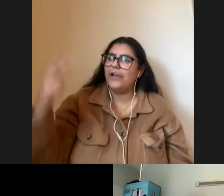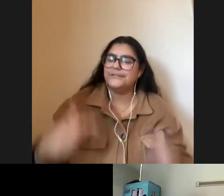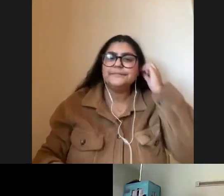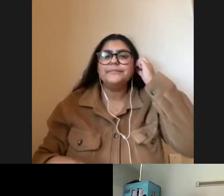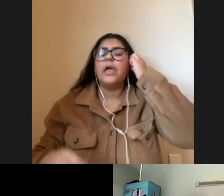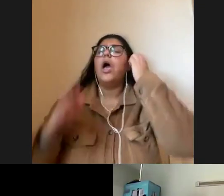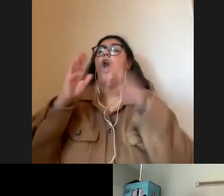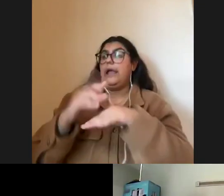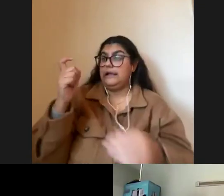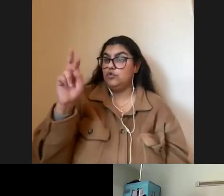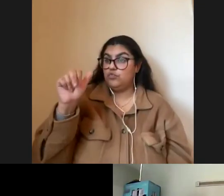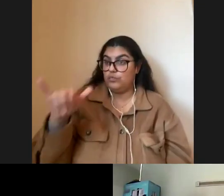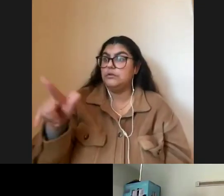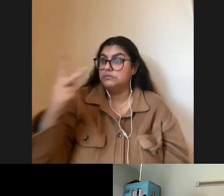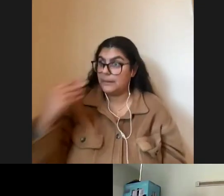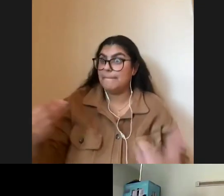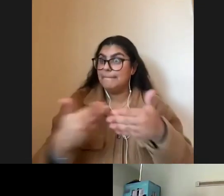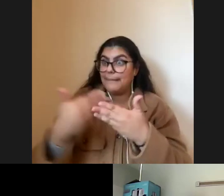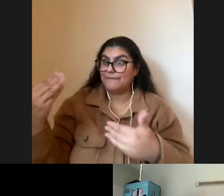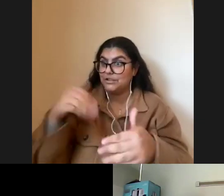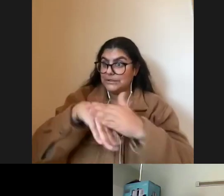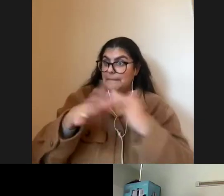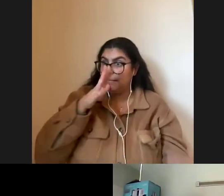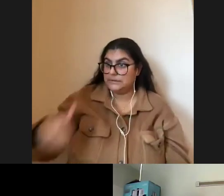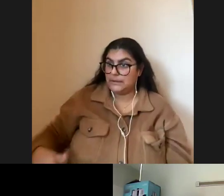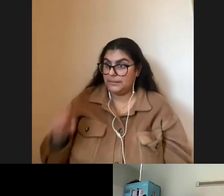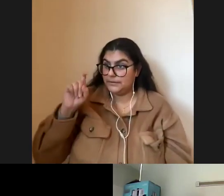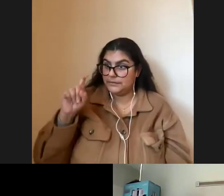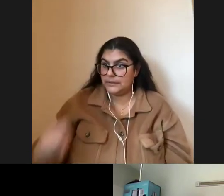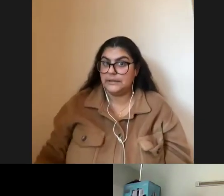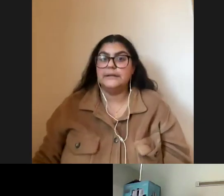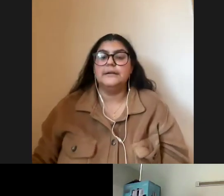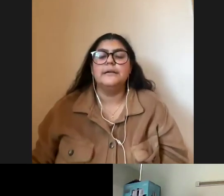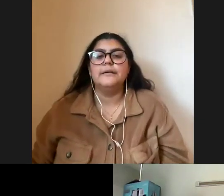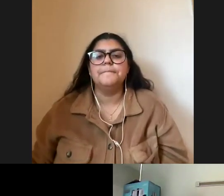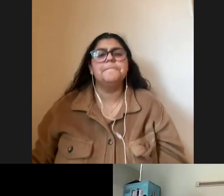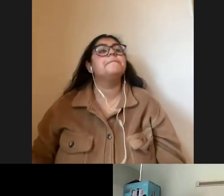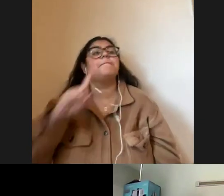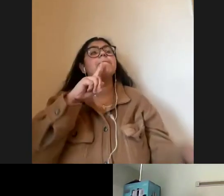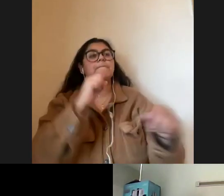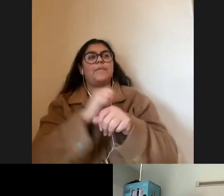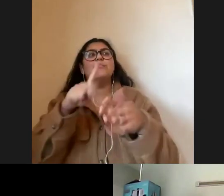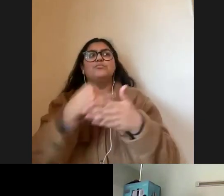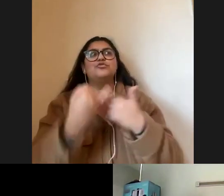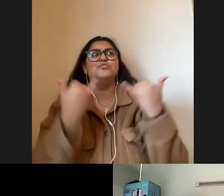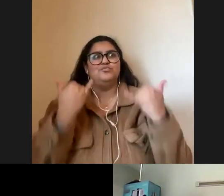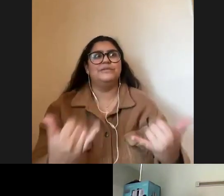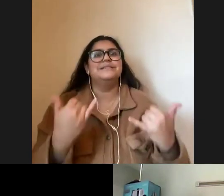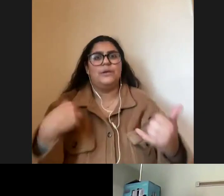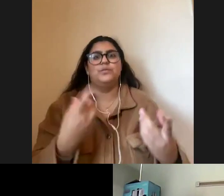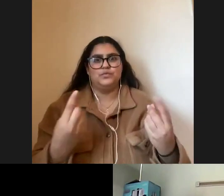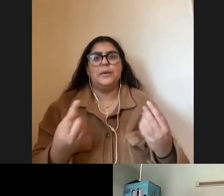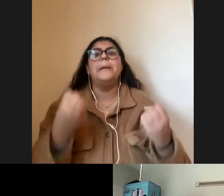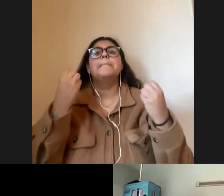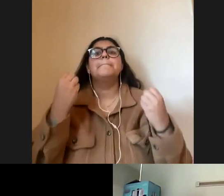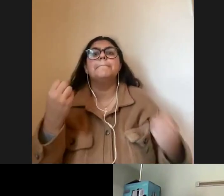have you ever seen baby fish in the mom's stomach? Uh, So actually, that's a project we have going on right now. Most fish don't